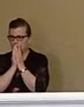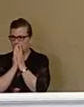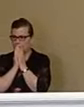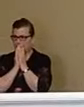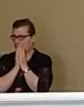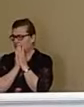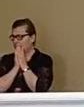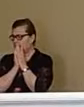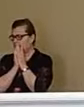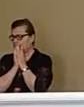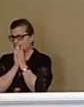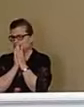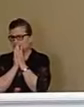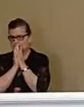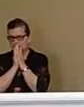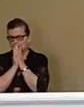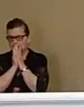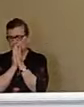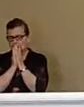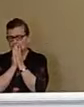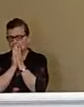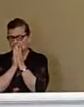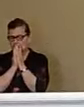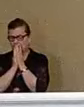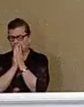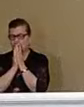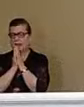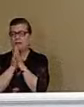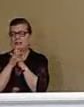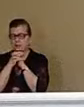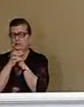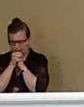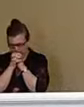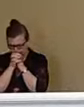I can feel his presence in this